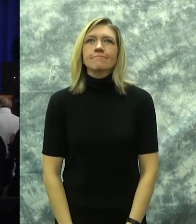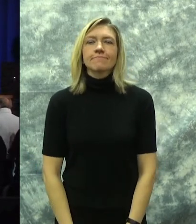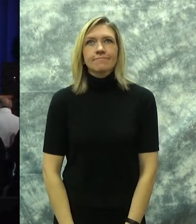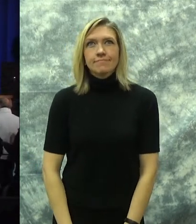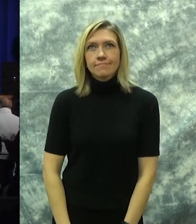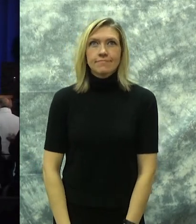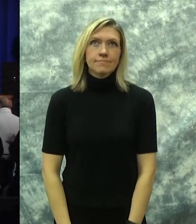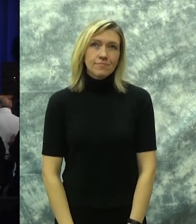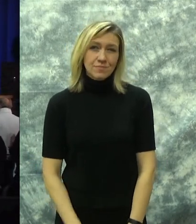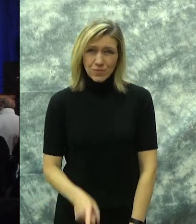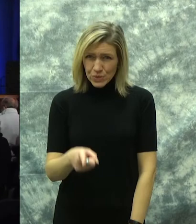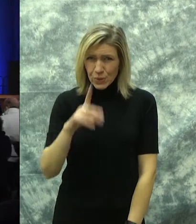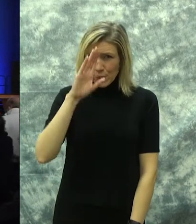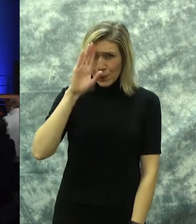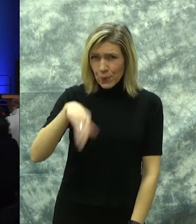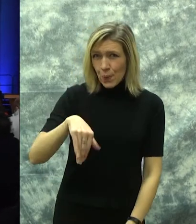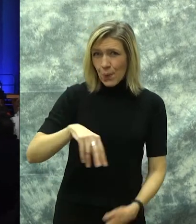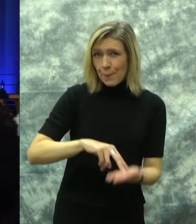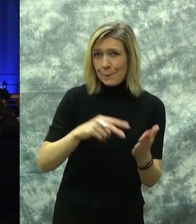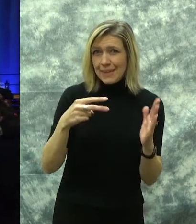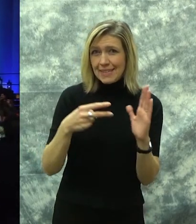You know what I mean.